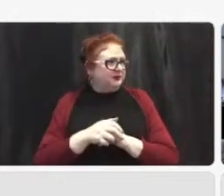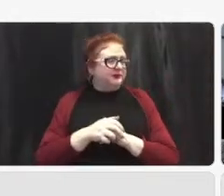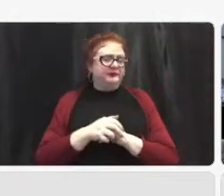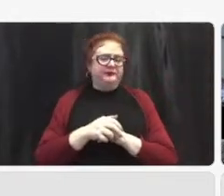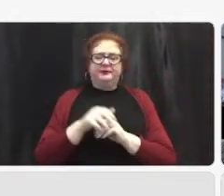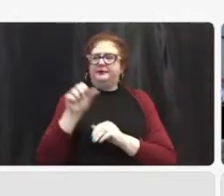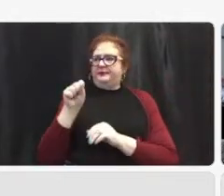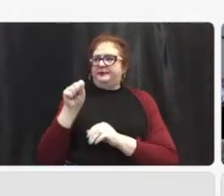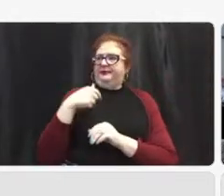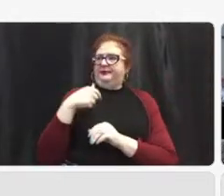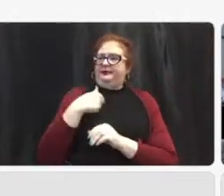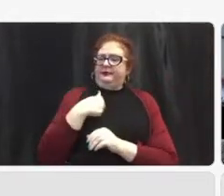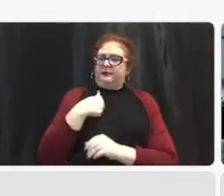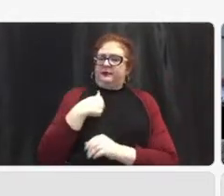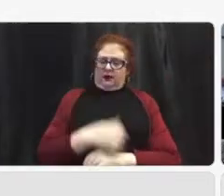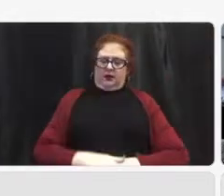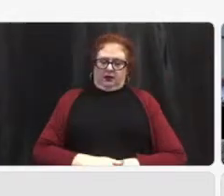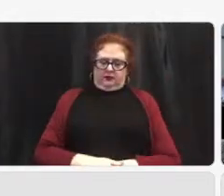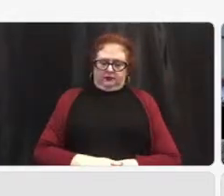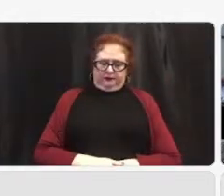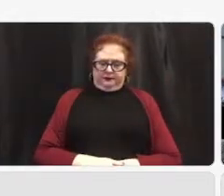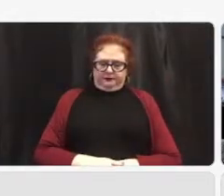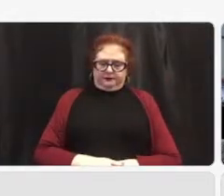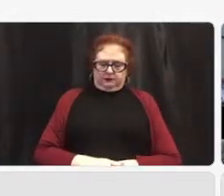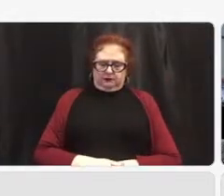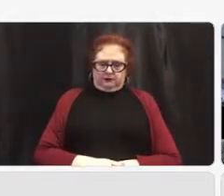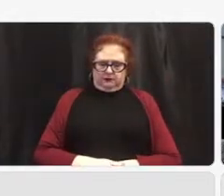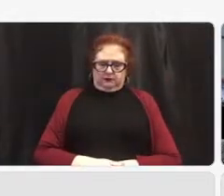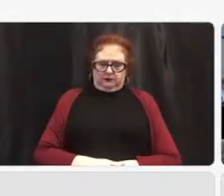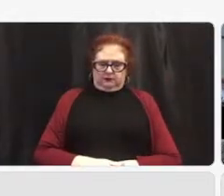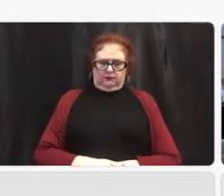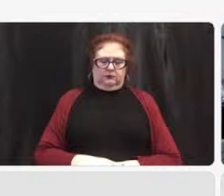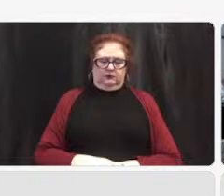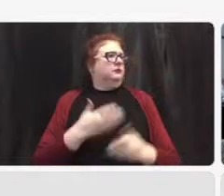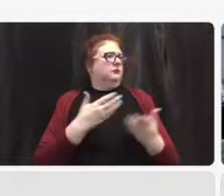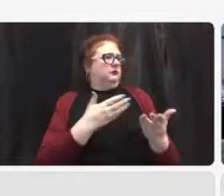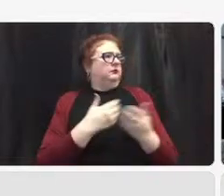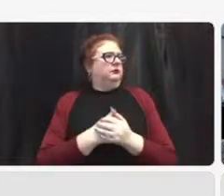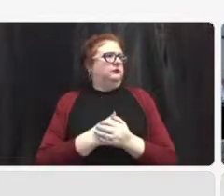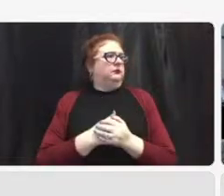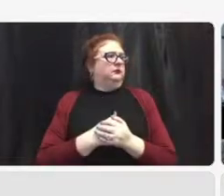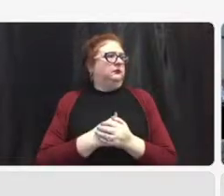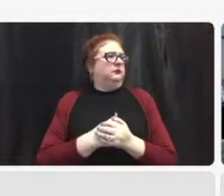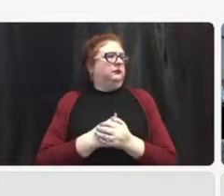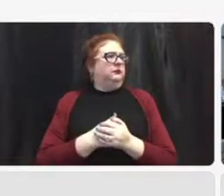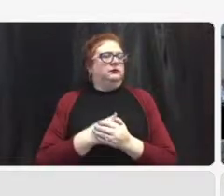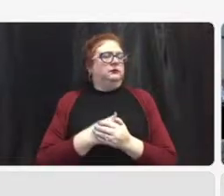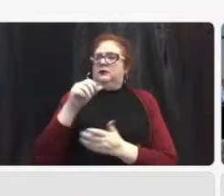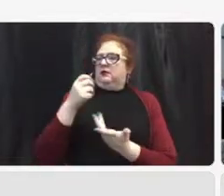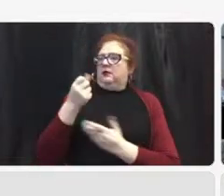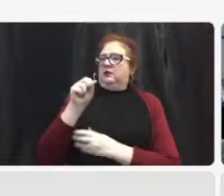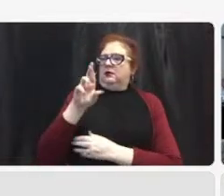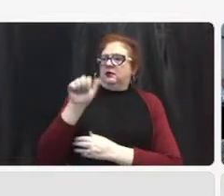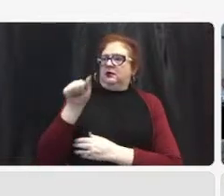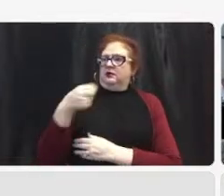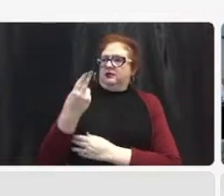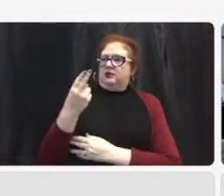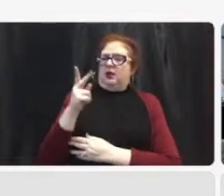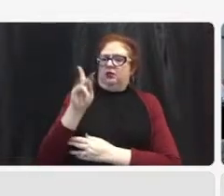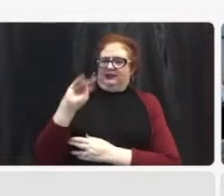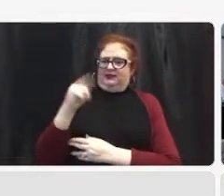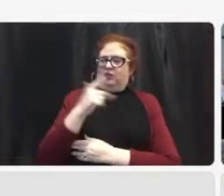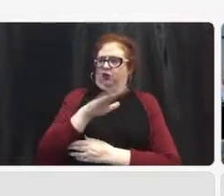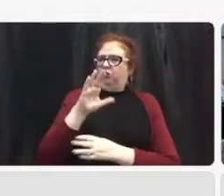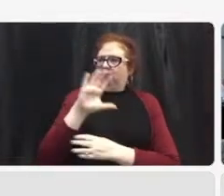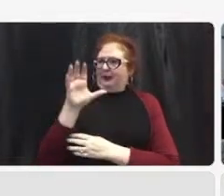Yeah, I do not vet the clientele. My property manager, Sarah King, and her company, Little Rock Furnished Rentals,